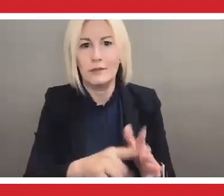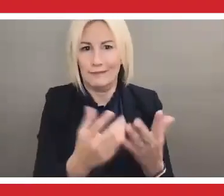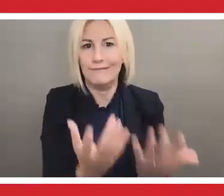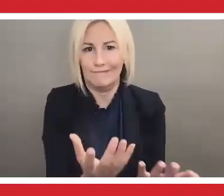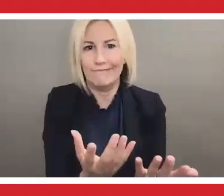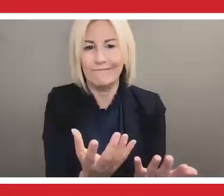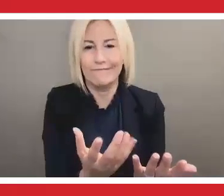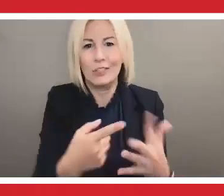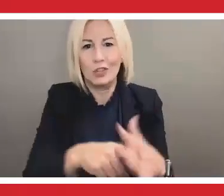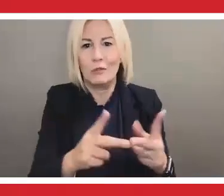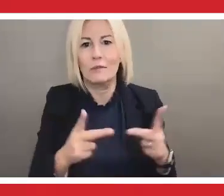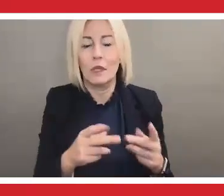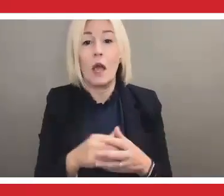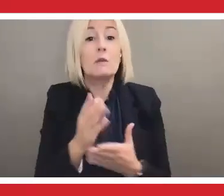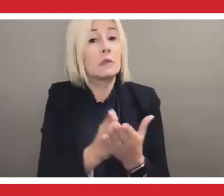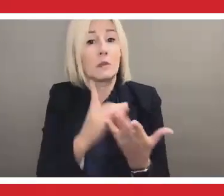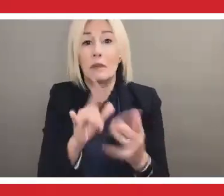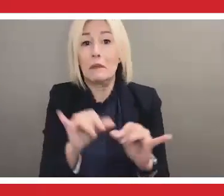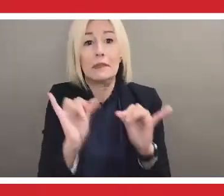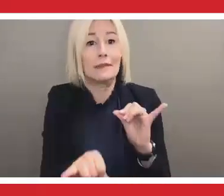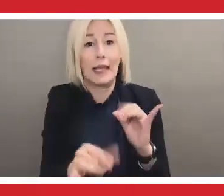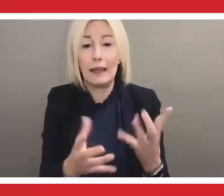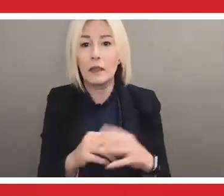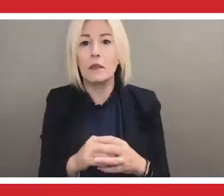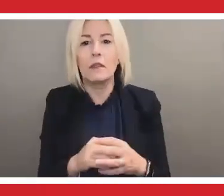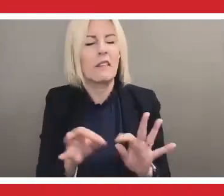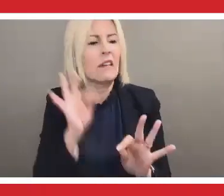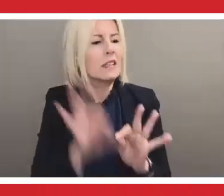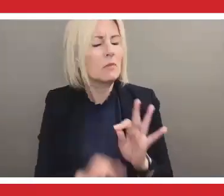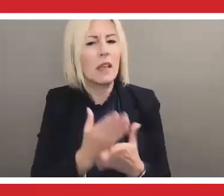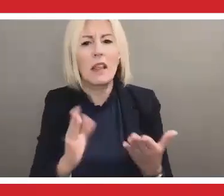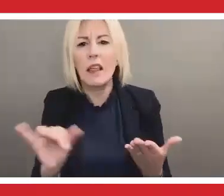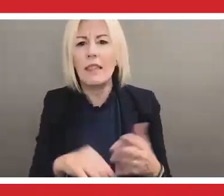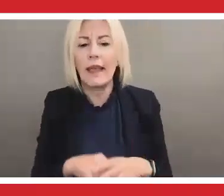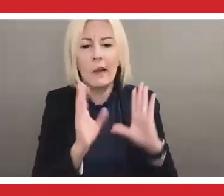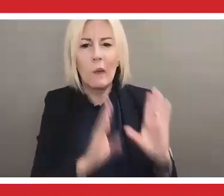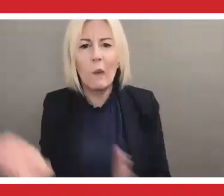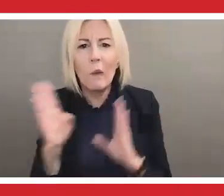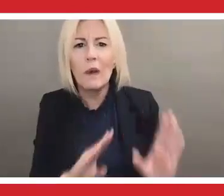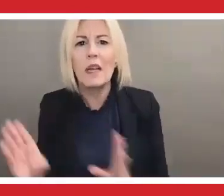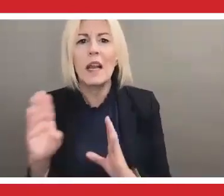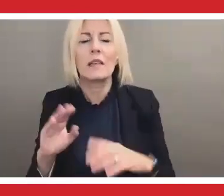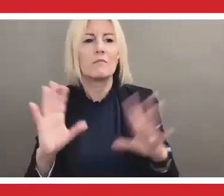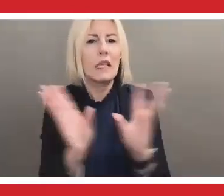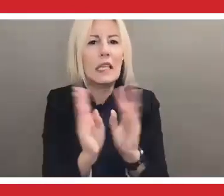stayed. Even very simple things like organizing meetings or